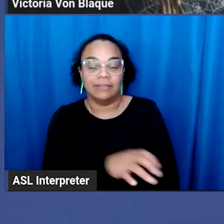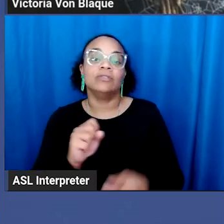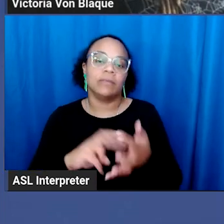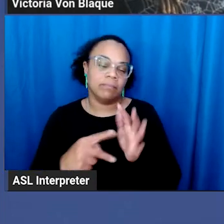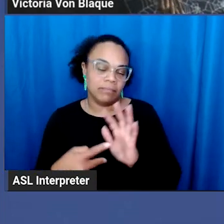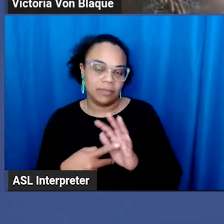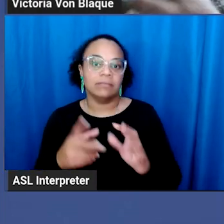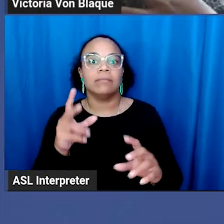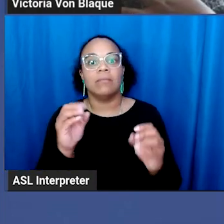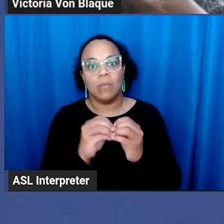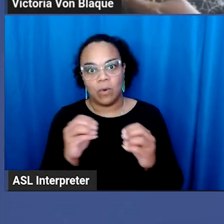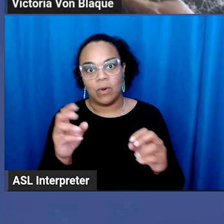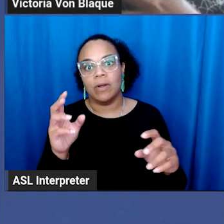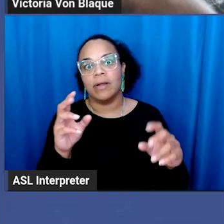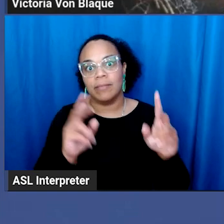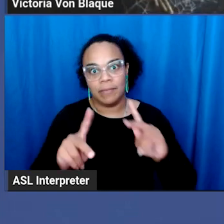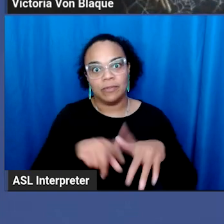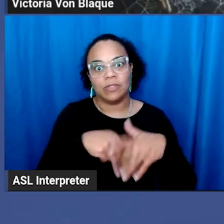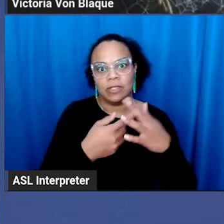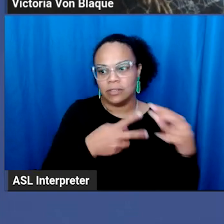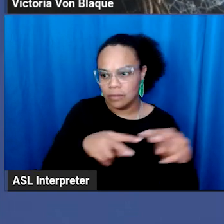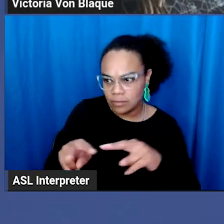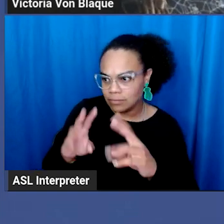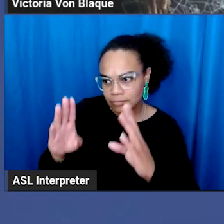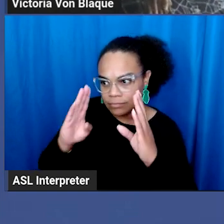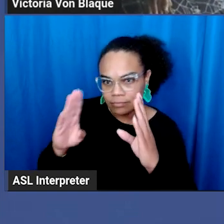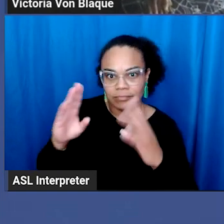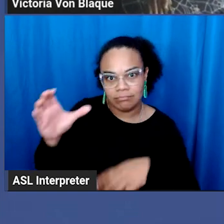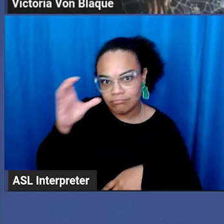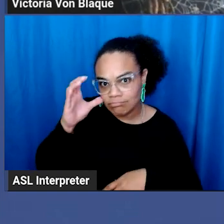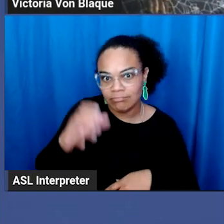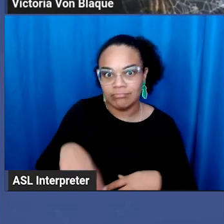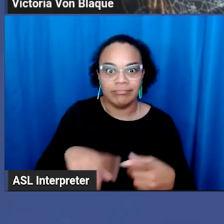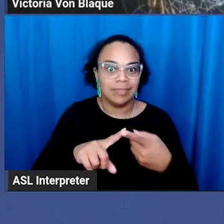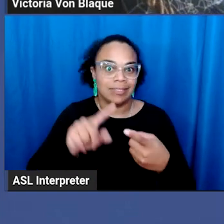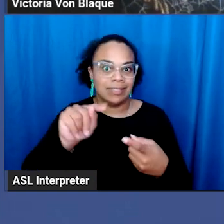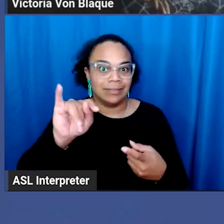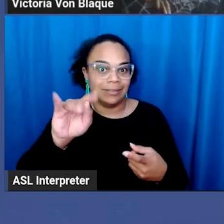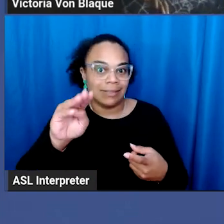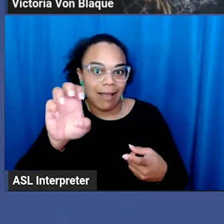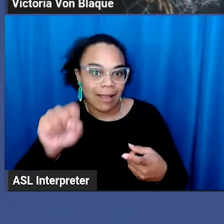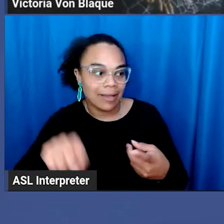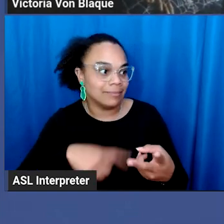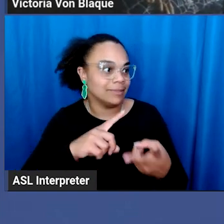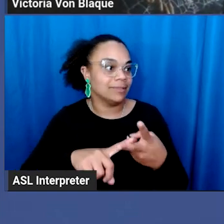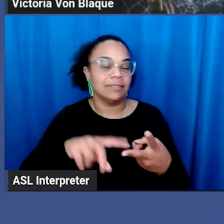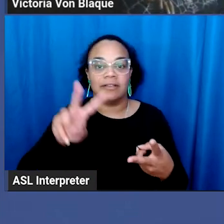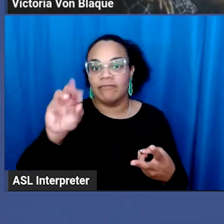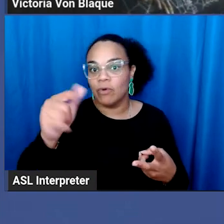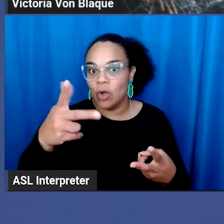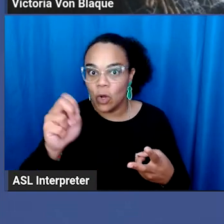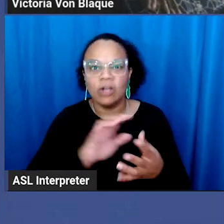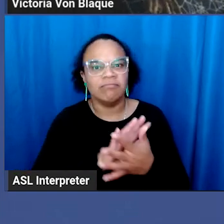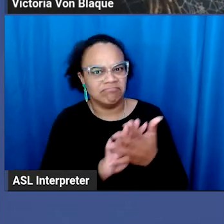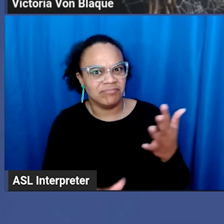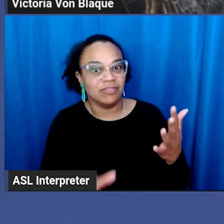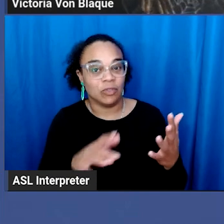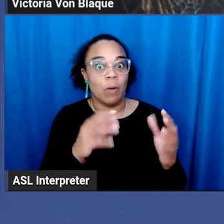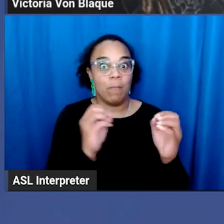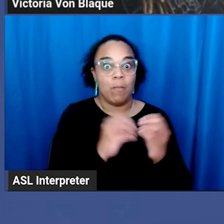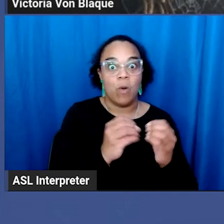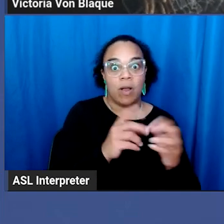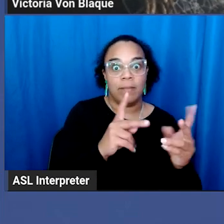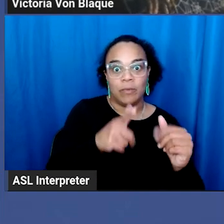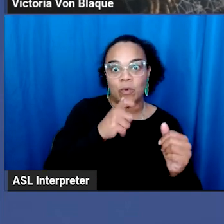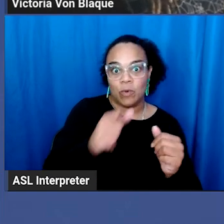the Times, Vogue, different news outlets. So we got a lot more coverage that we couldn't